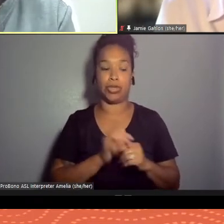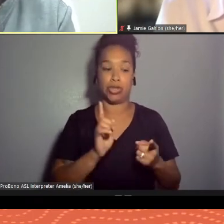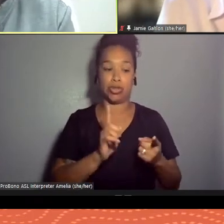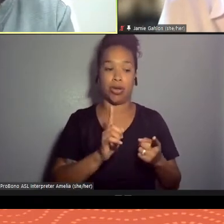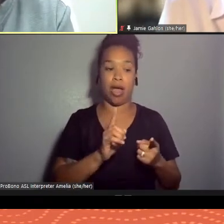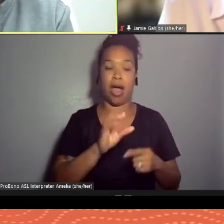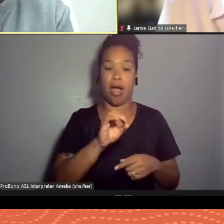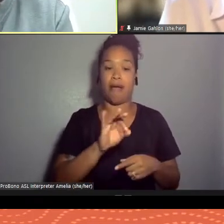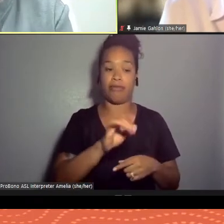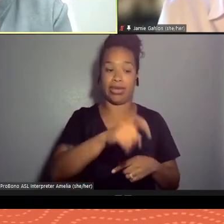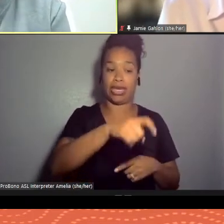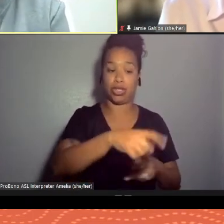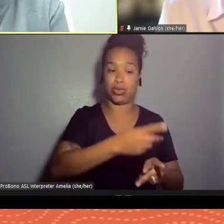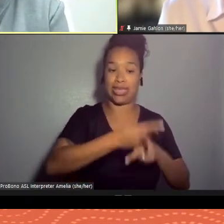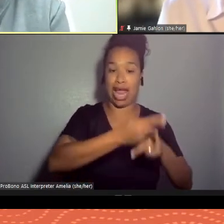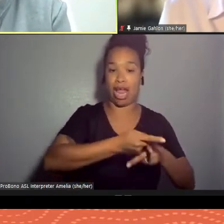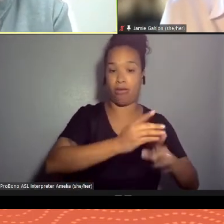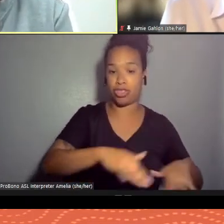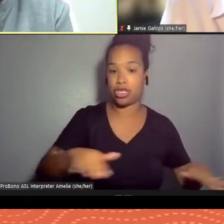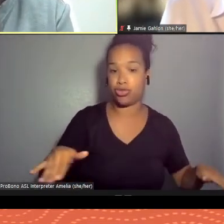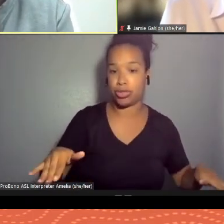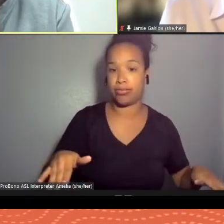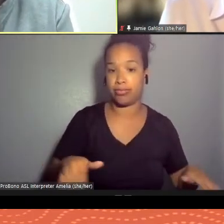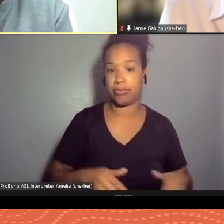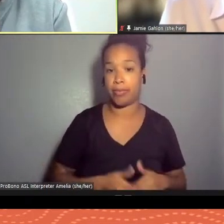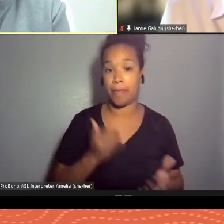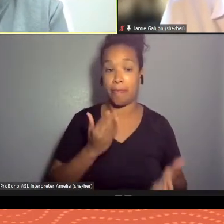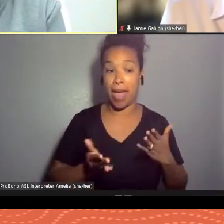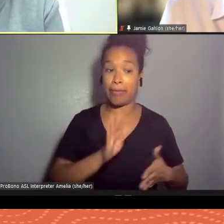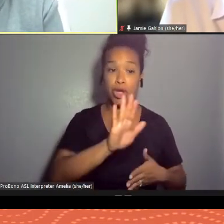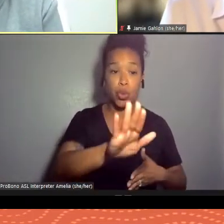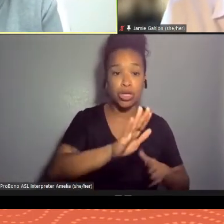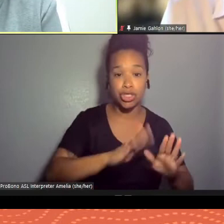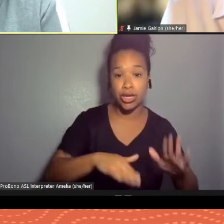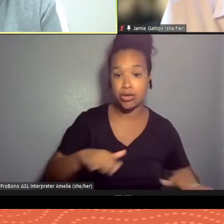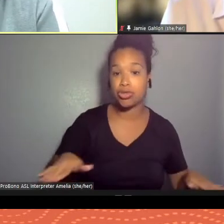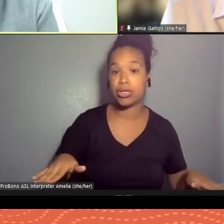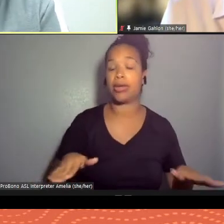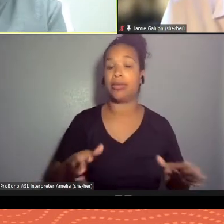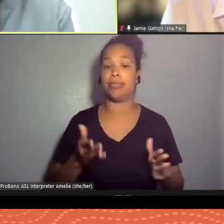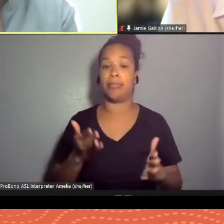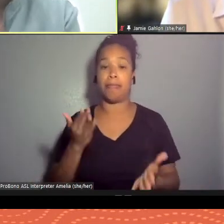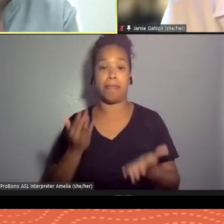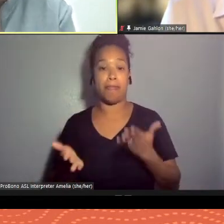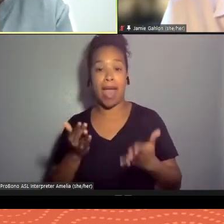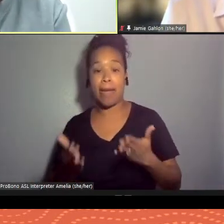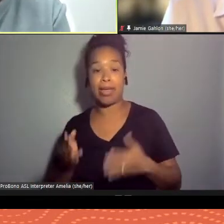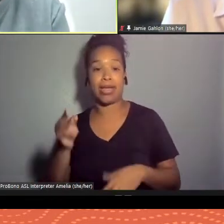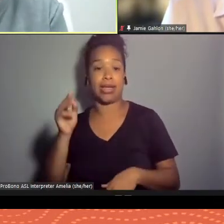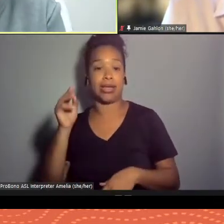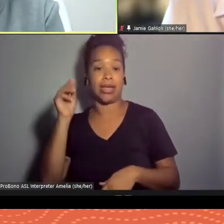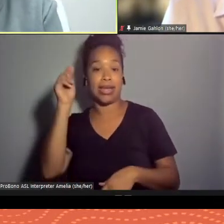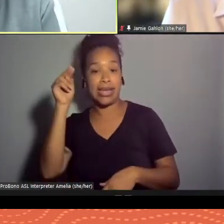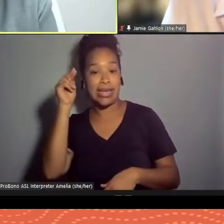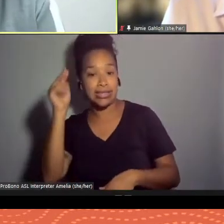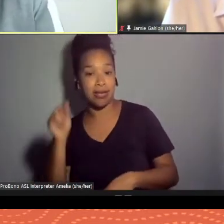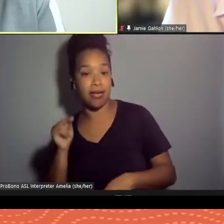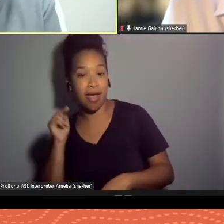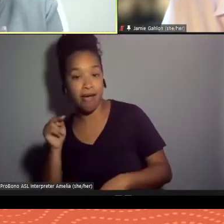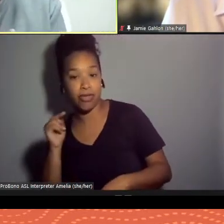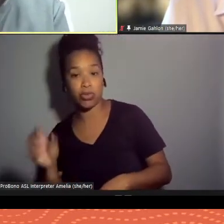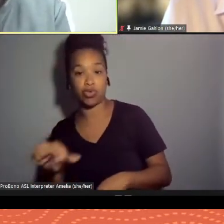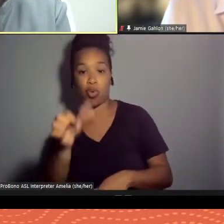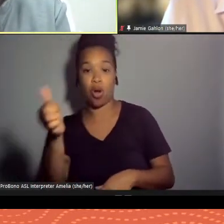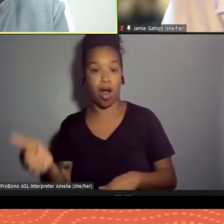children, right? And those might be your children, right? They might be nieces or nephews or other folks that are in